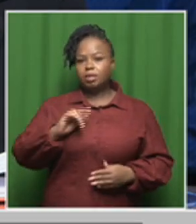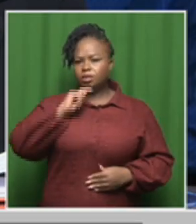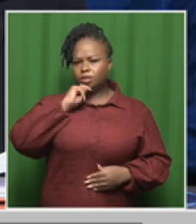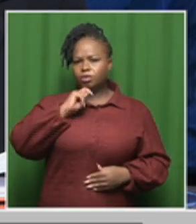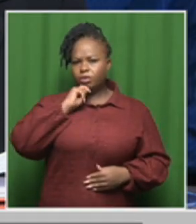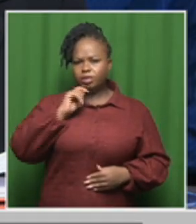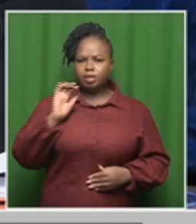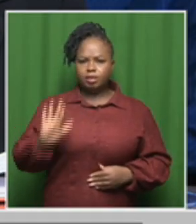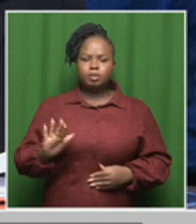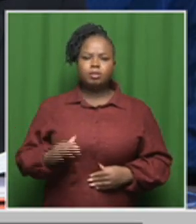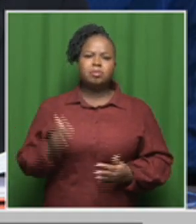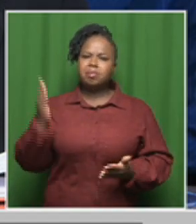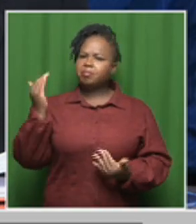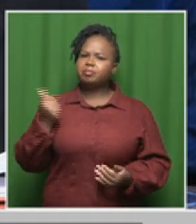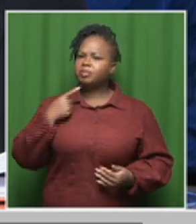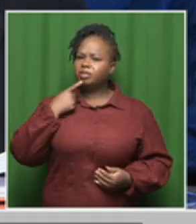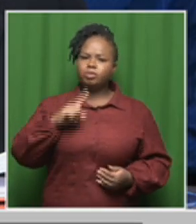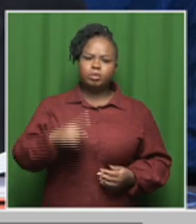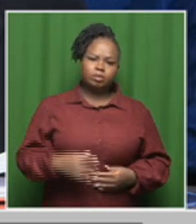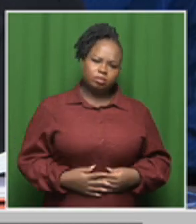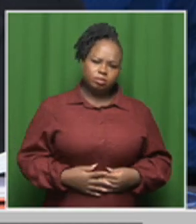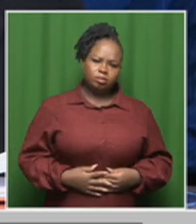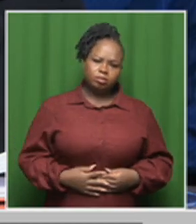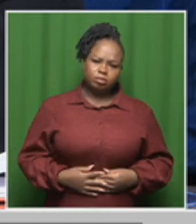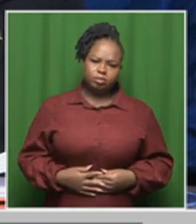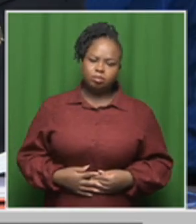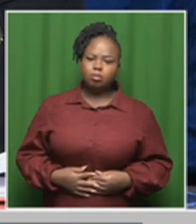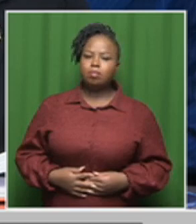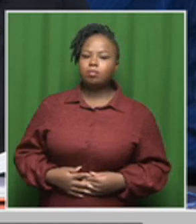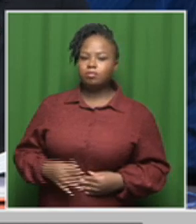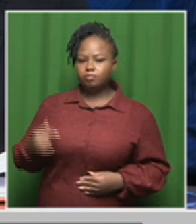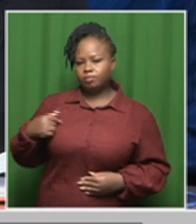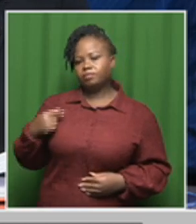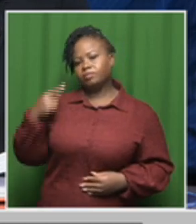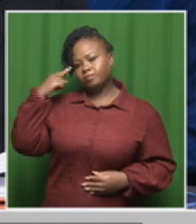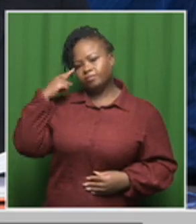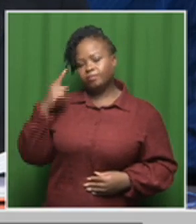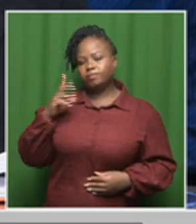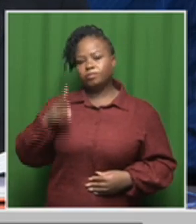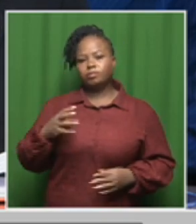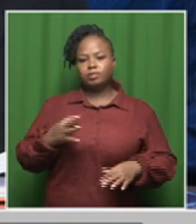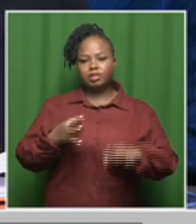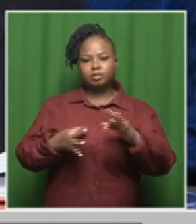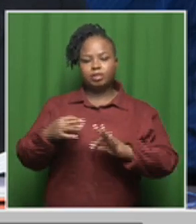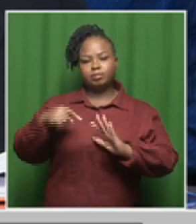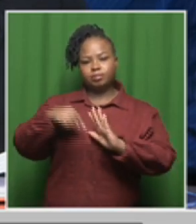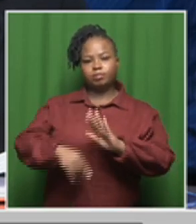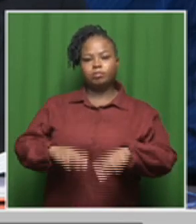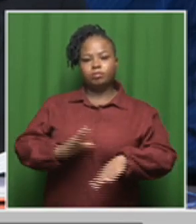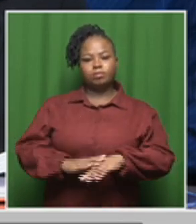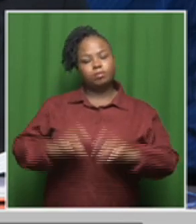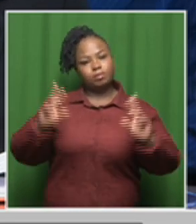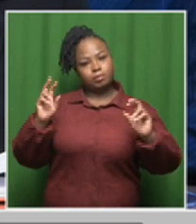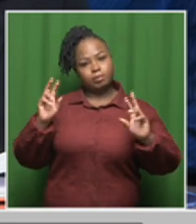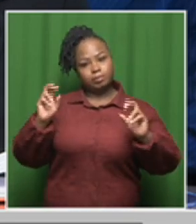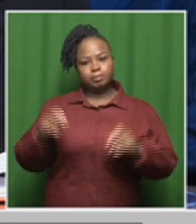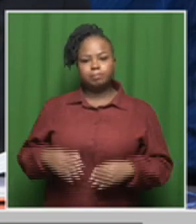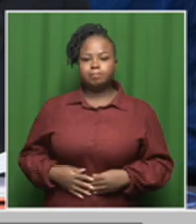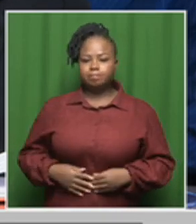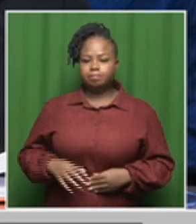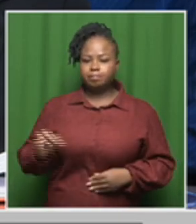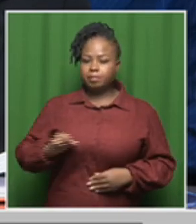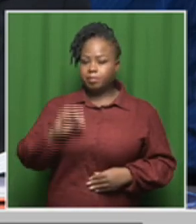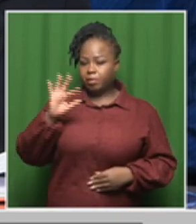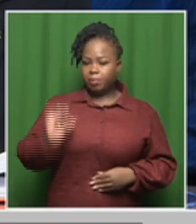we expecting him to say? I think he's going to outline the theme of South Africa being the